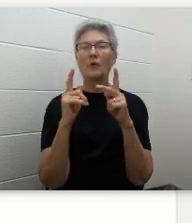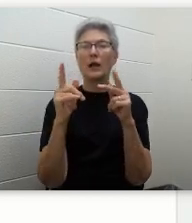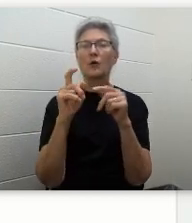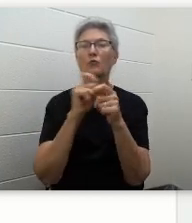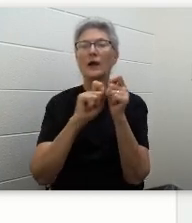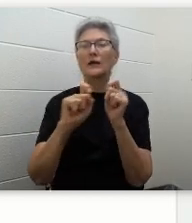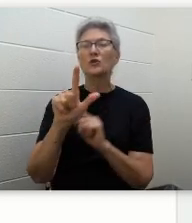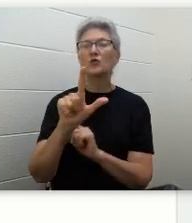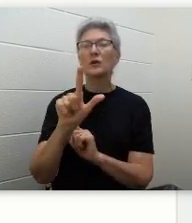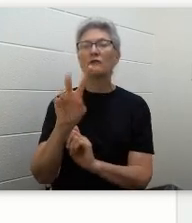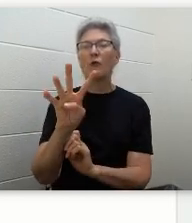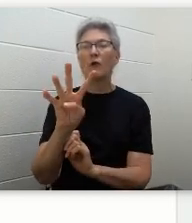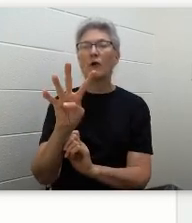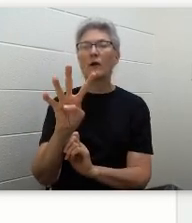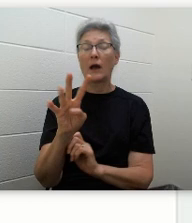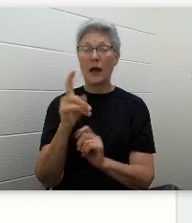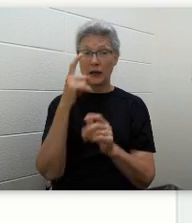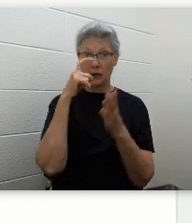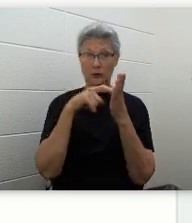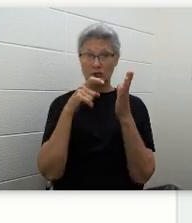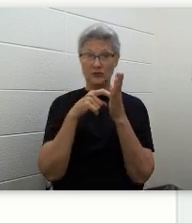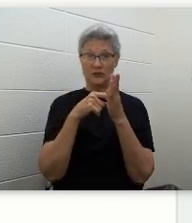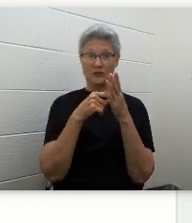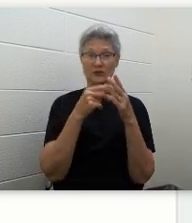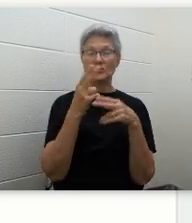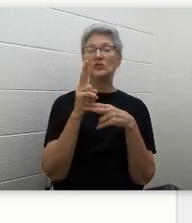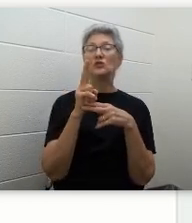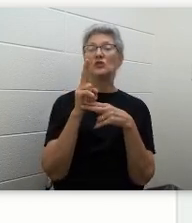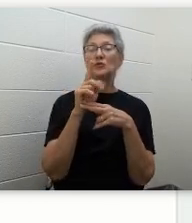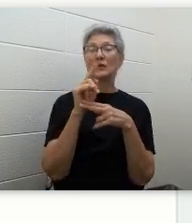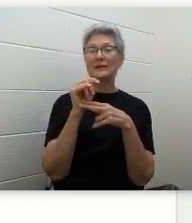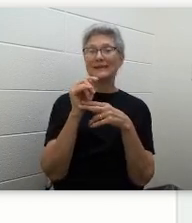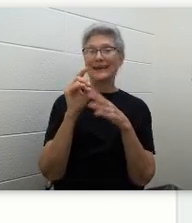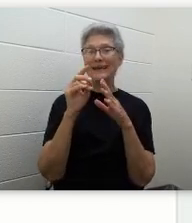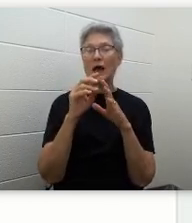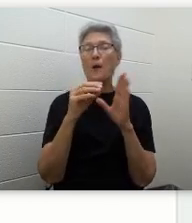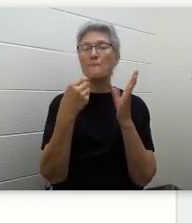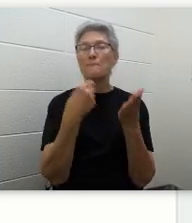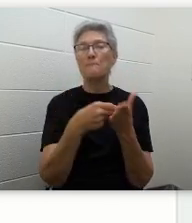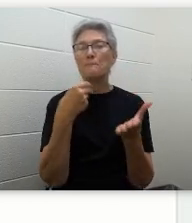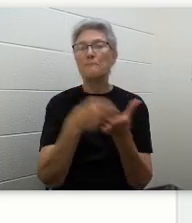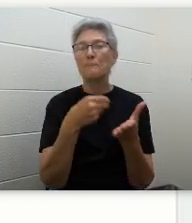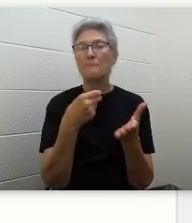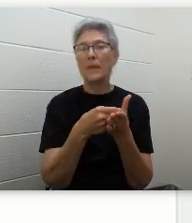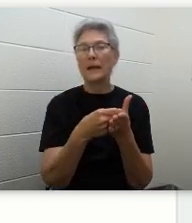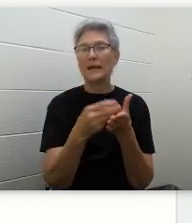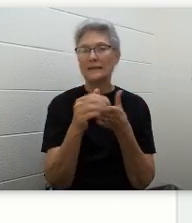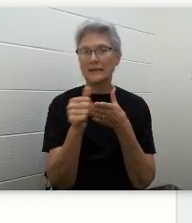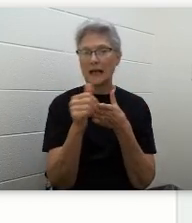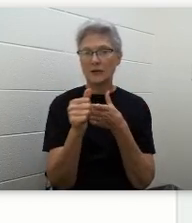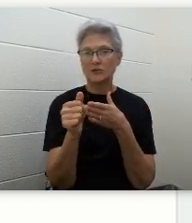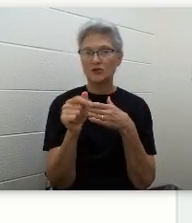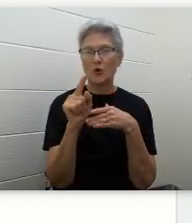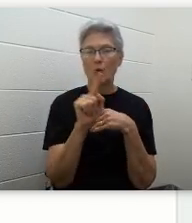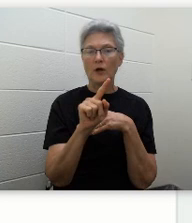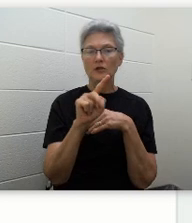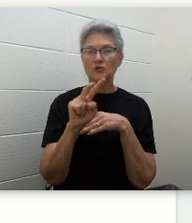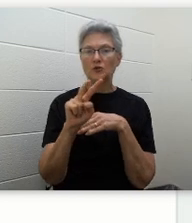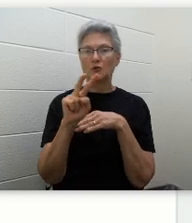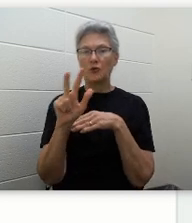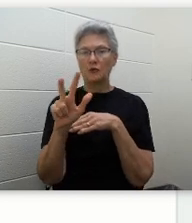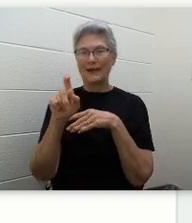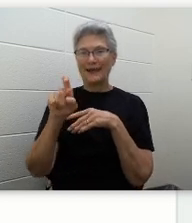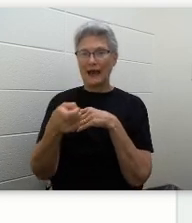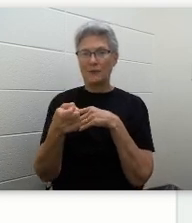down 24. And I notice there's this unit, a dollar sign. So we're going to go ahead and do a 1, 2, 3, and comma. So our